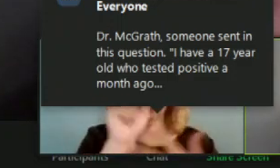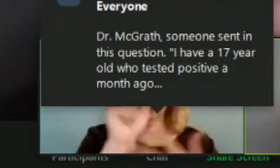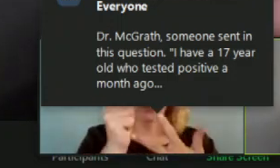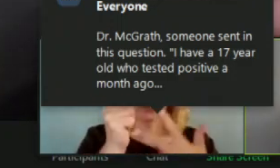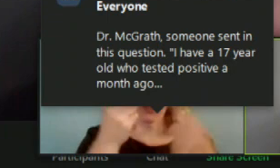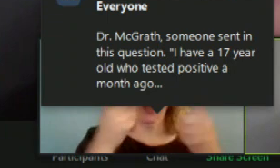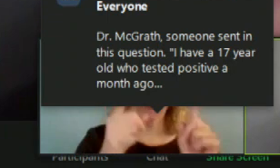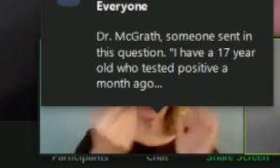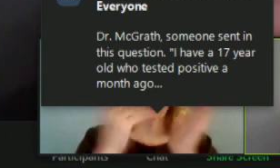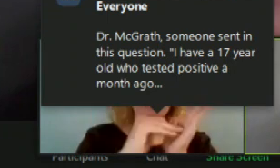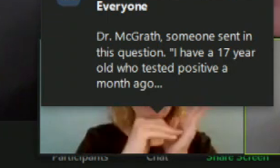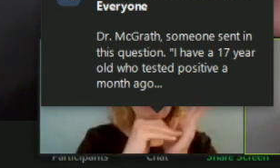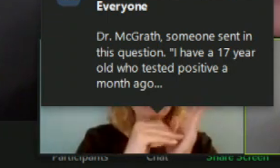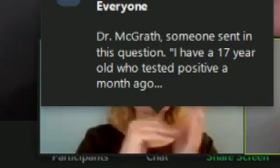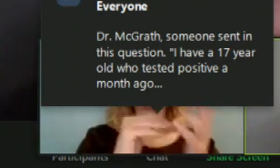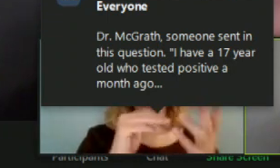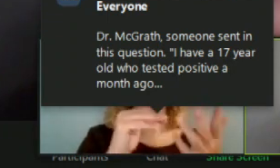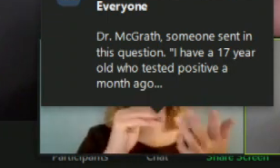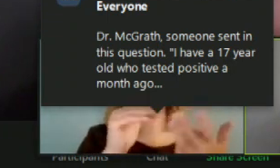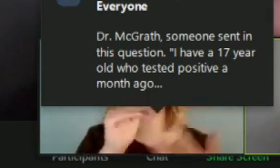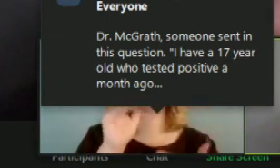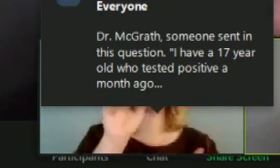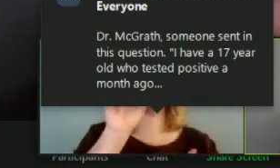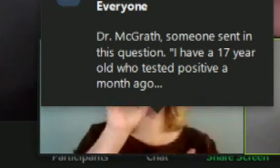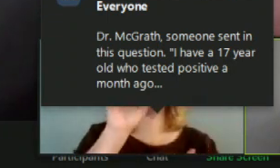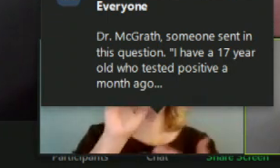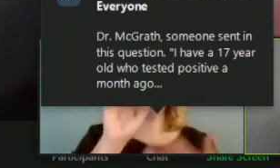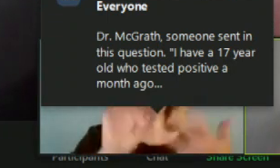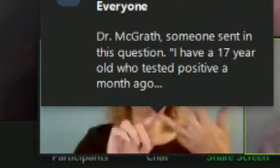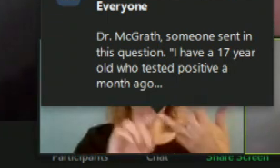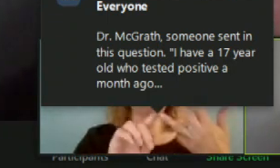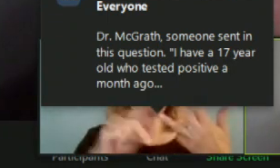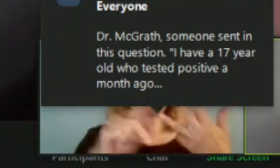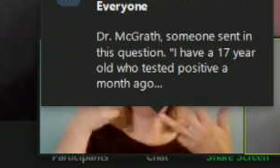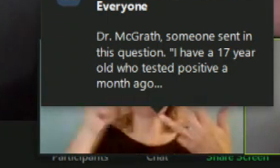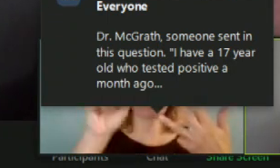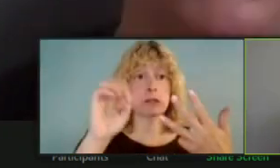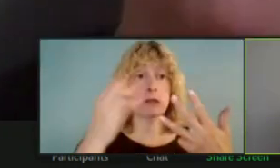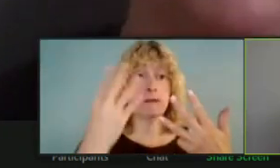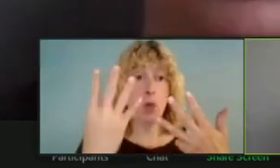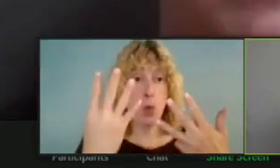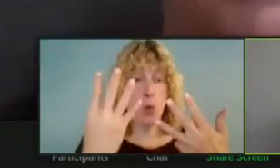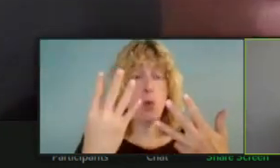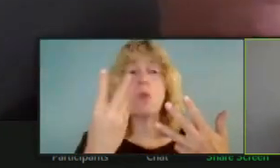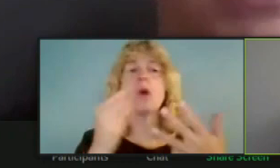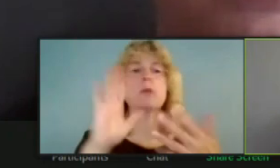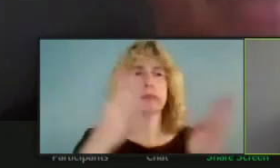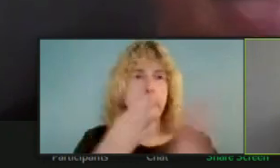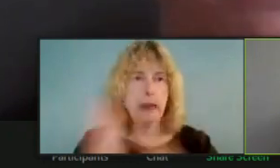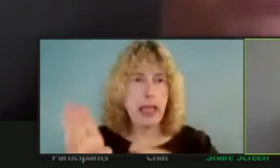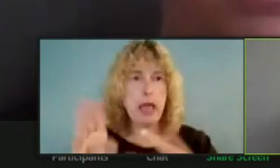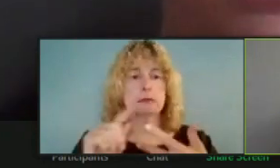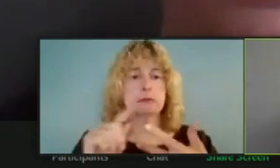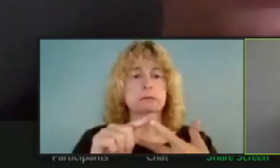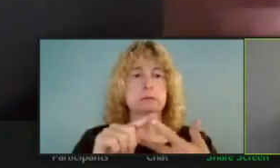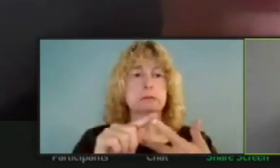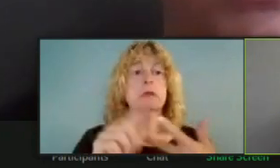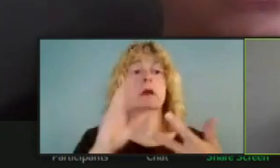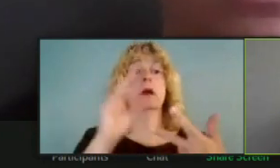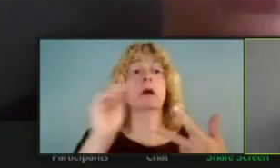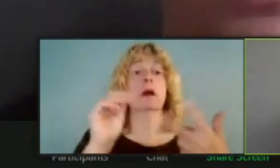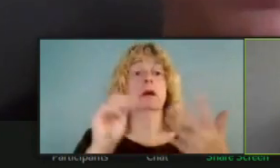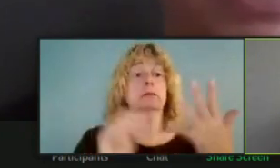for what school will look like in phase 4 and a plan for what school will look like in phase 5.